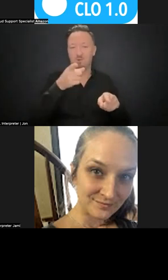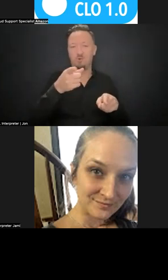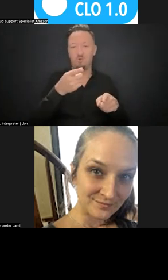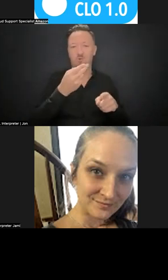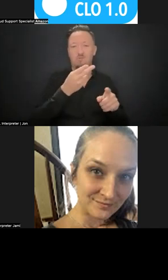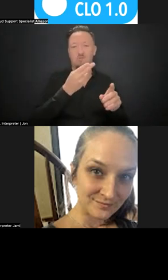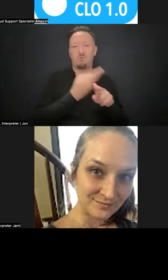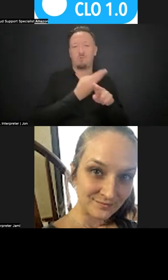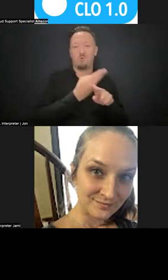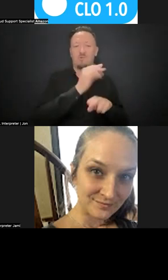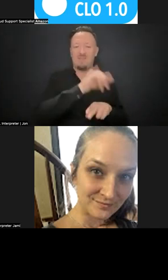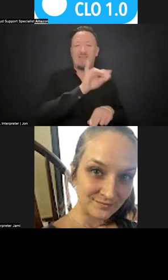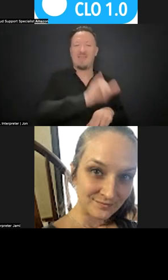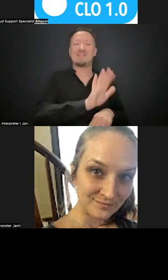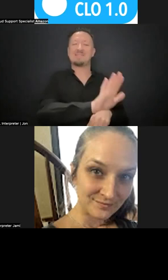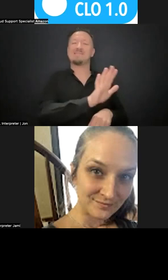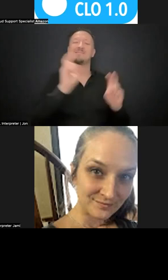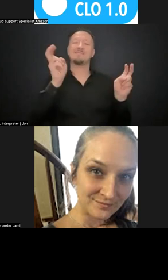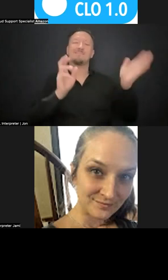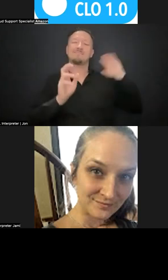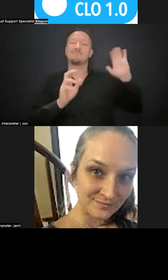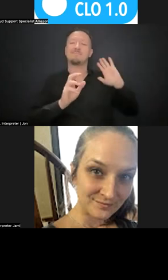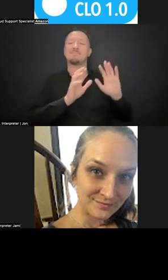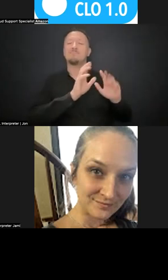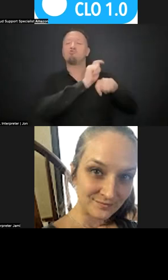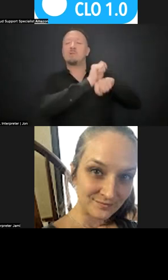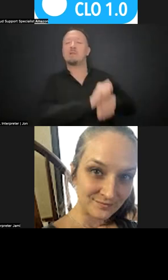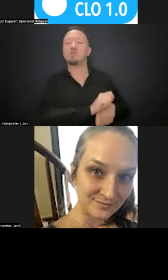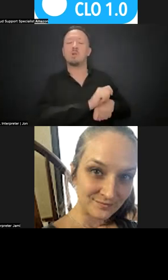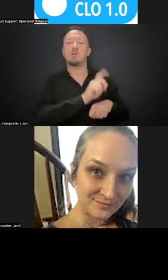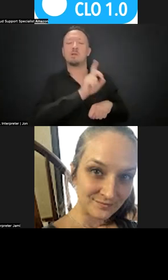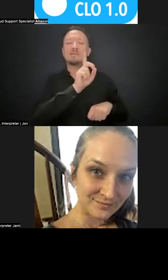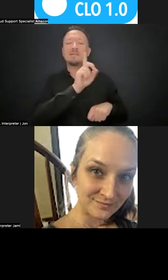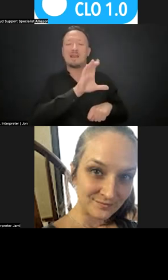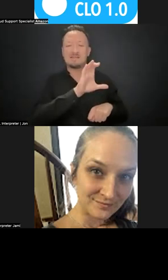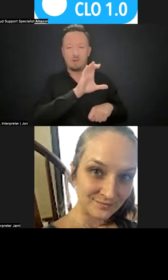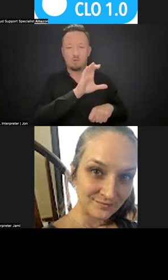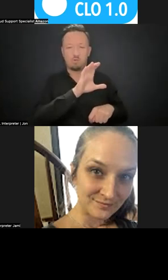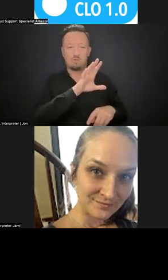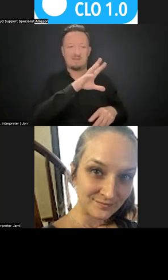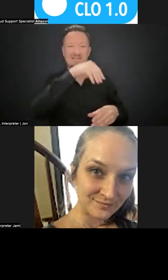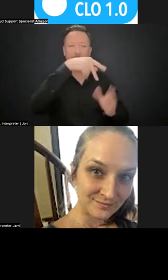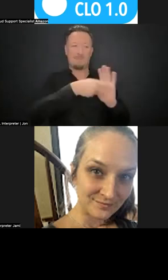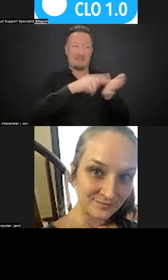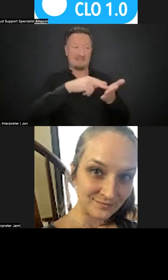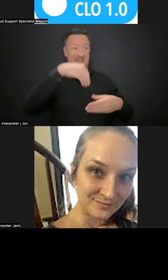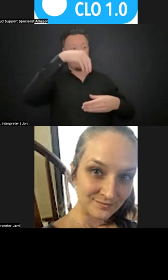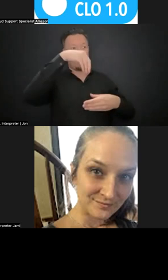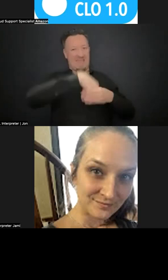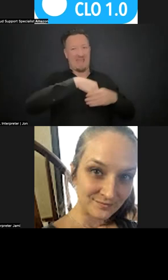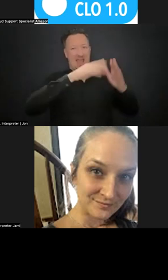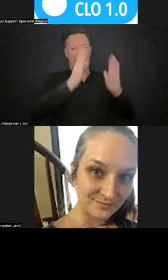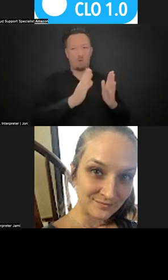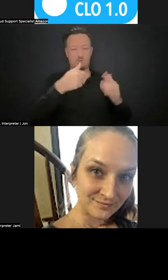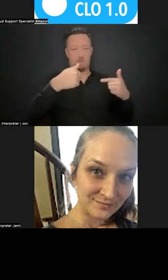centers, that's what we did. It was the in-house IT service, did everything.